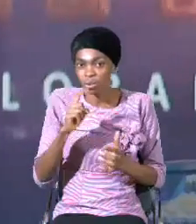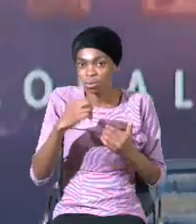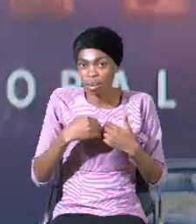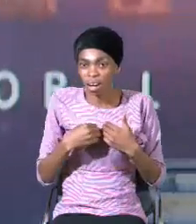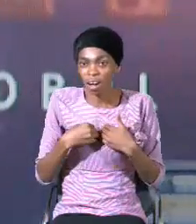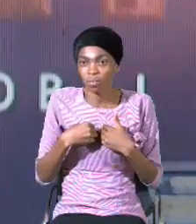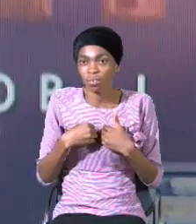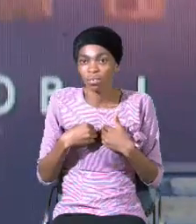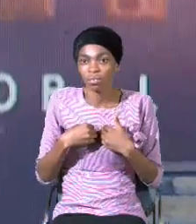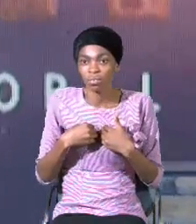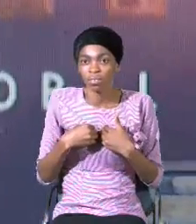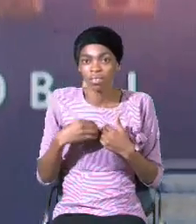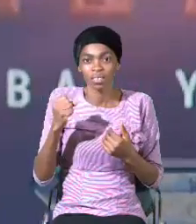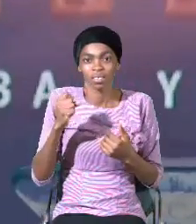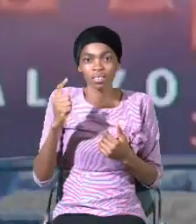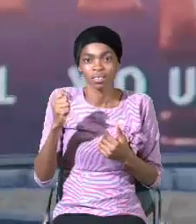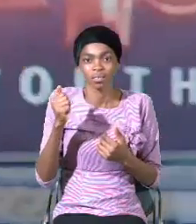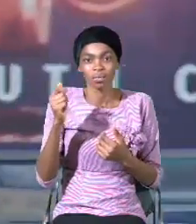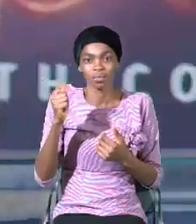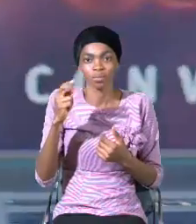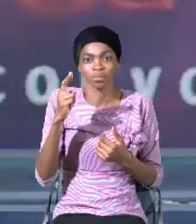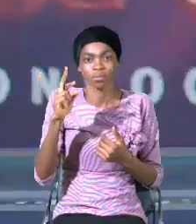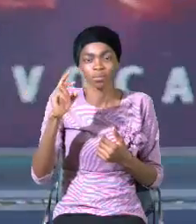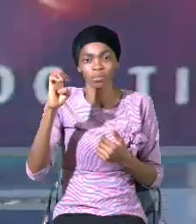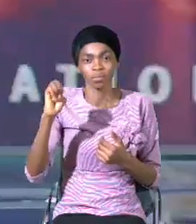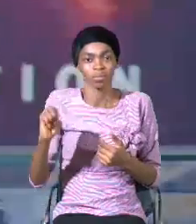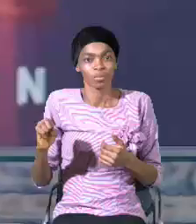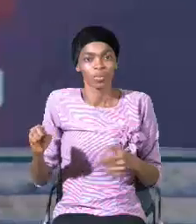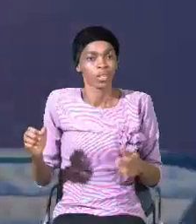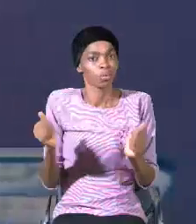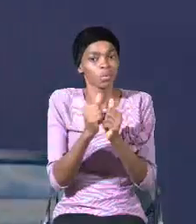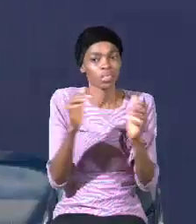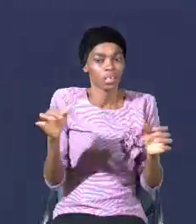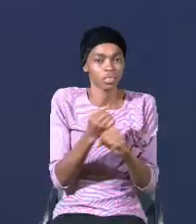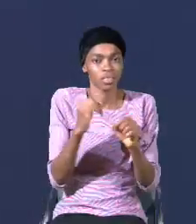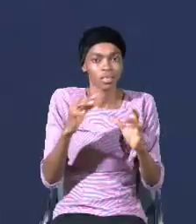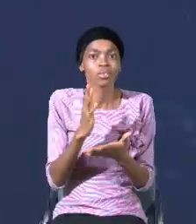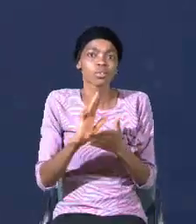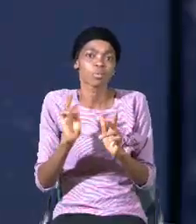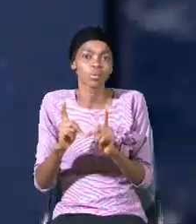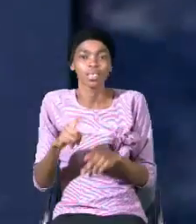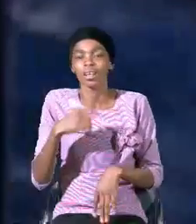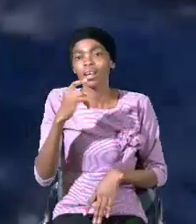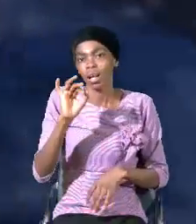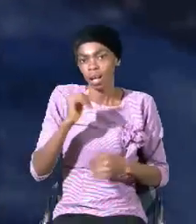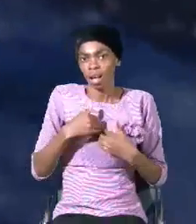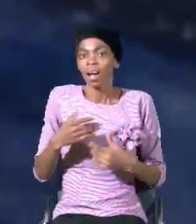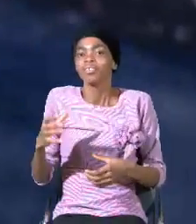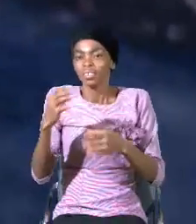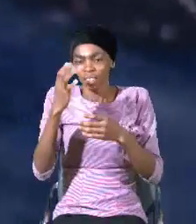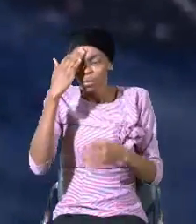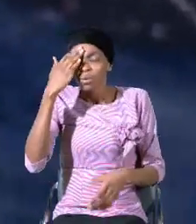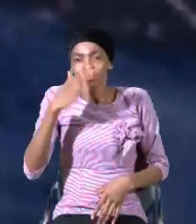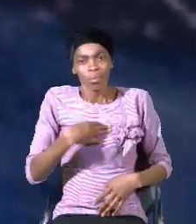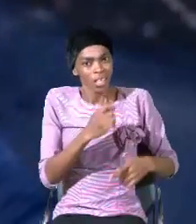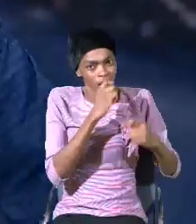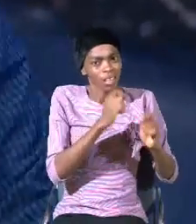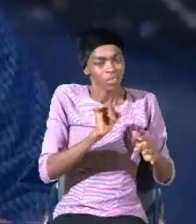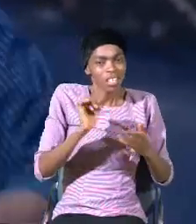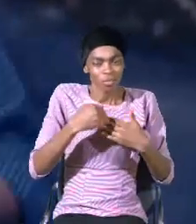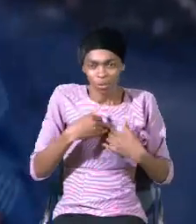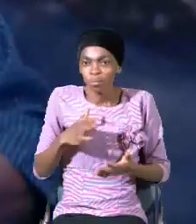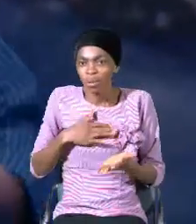savior. There are people, you know, I've discovered my skill, I've discovered my talent, and there is one thing important to